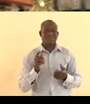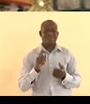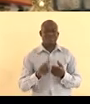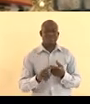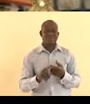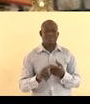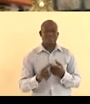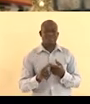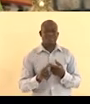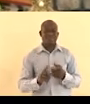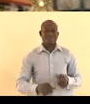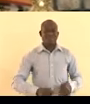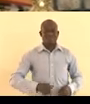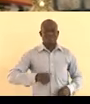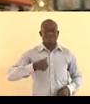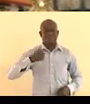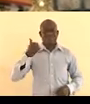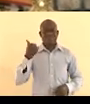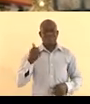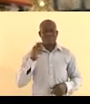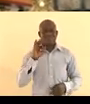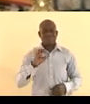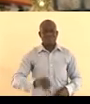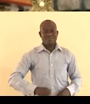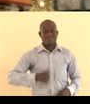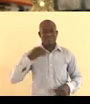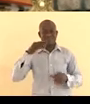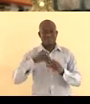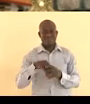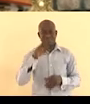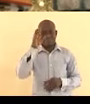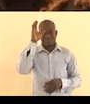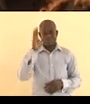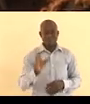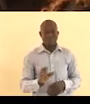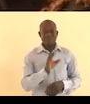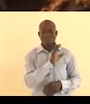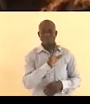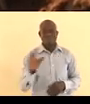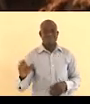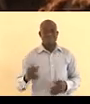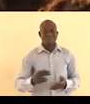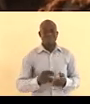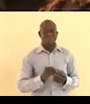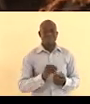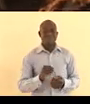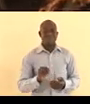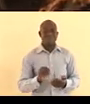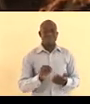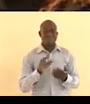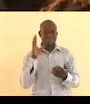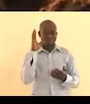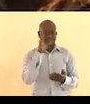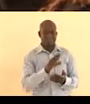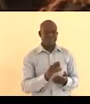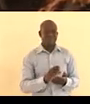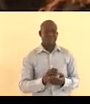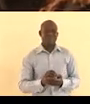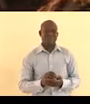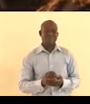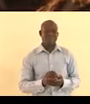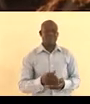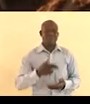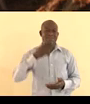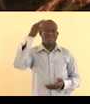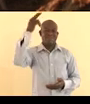I want to boast, I will boast in the cross. So seek higher gifts. The gift of long